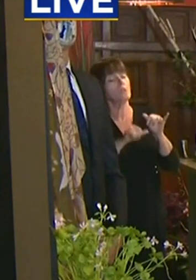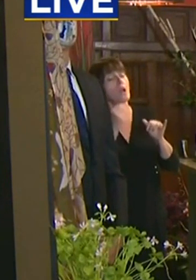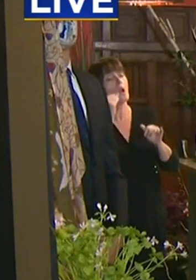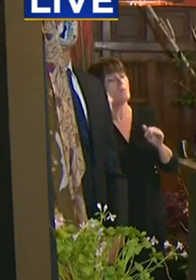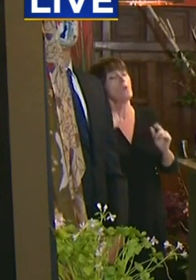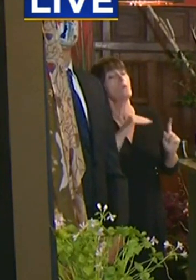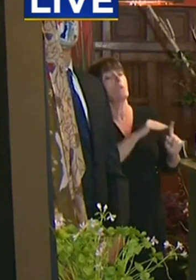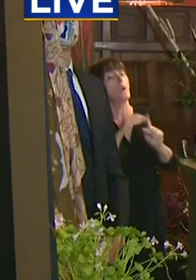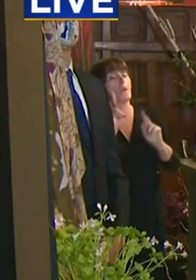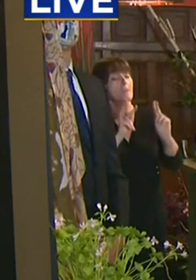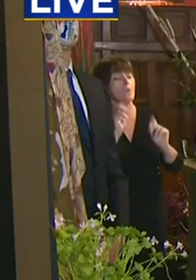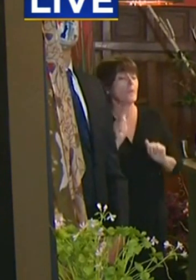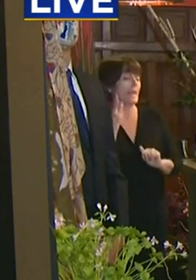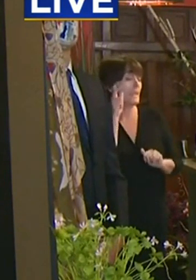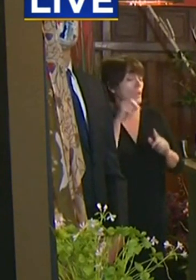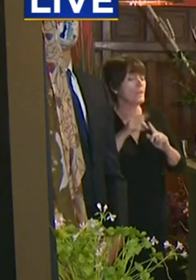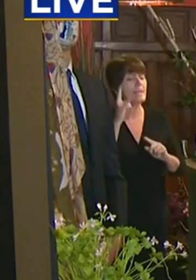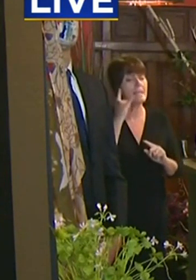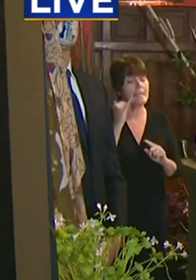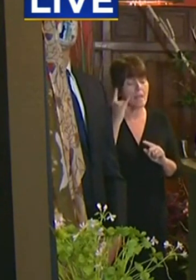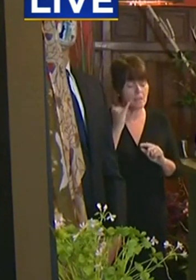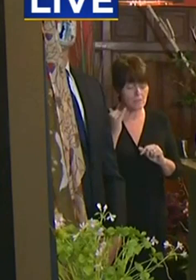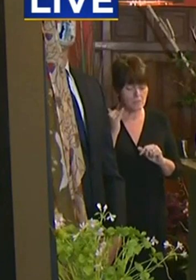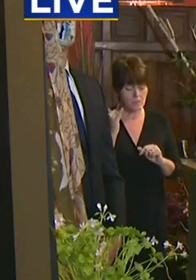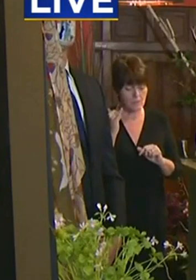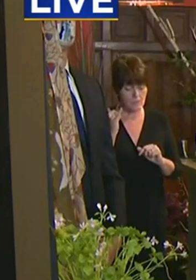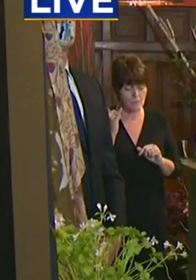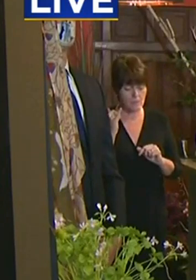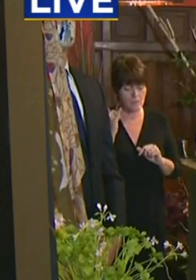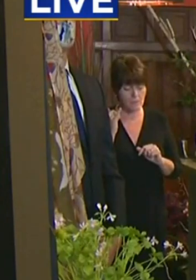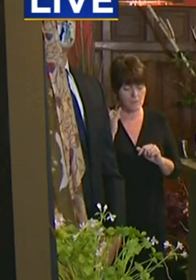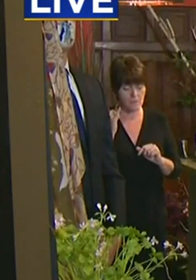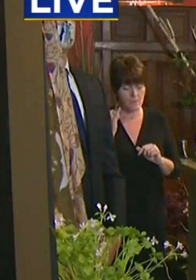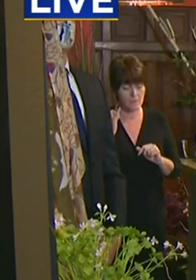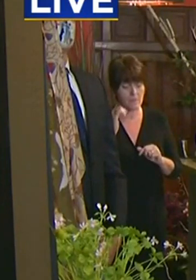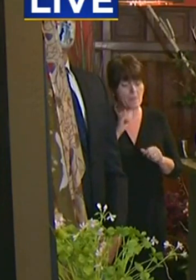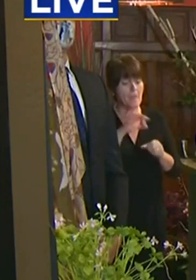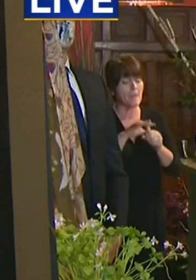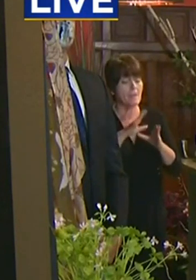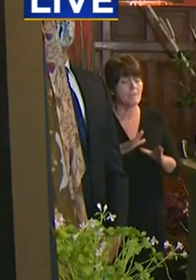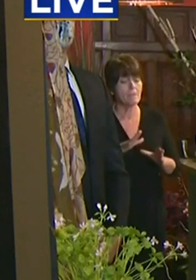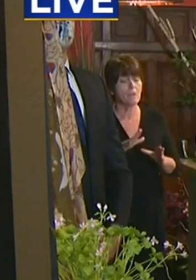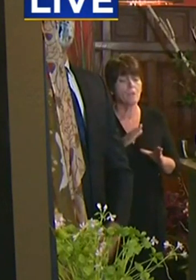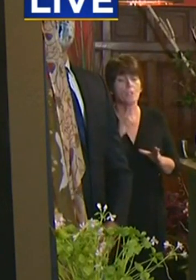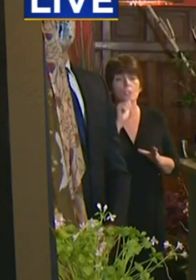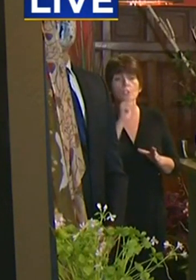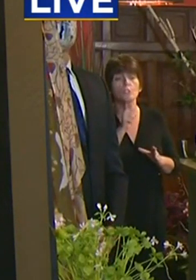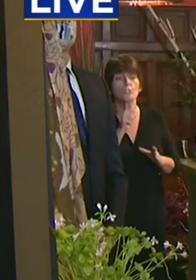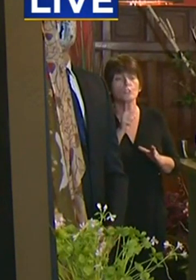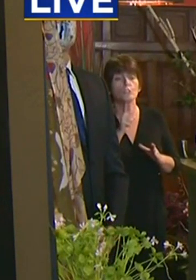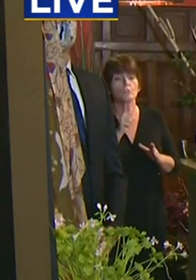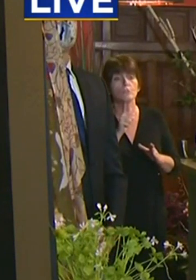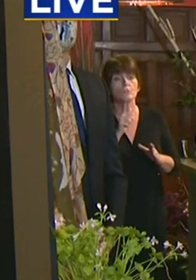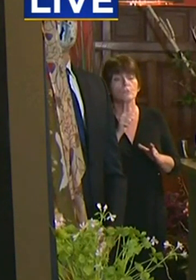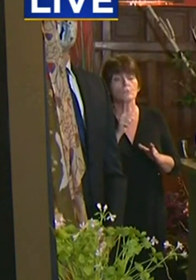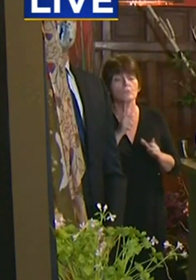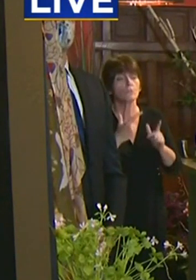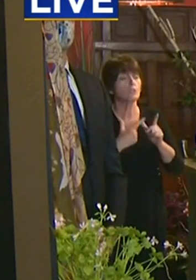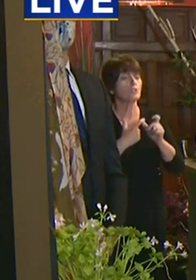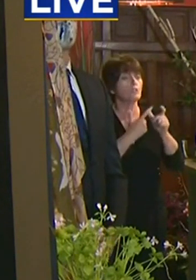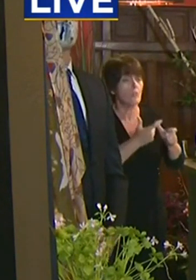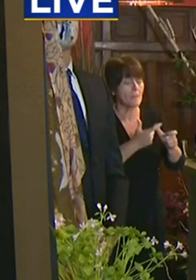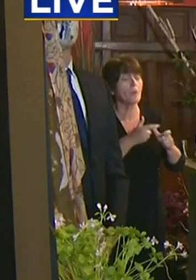everybody listening here that in California, thanks to the legislature and to you, voters don't have to scramble for stamps anymore.